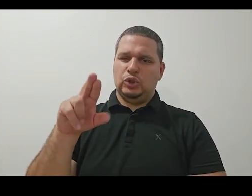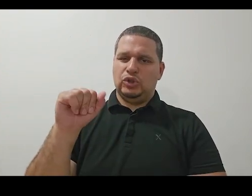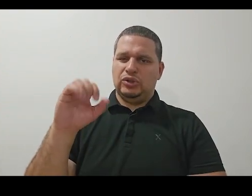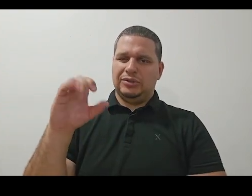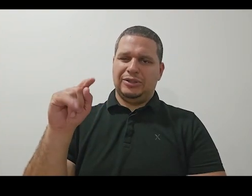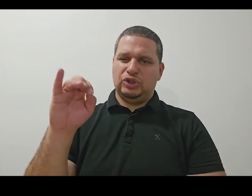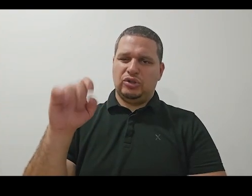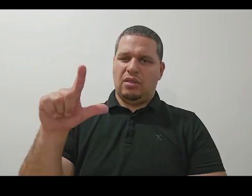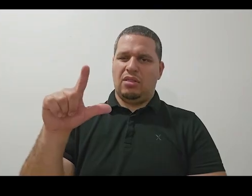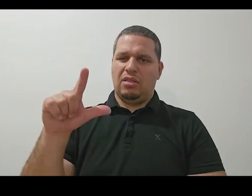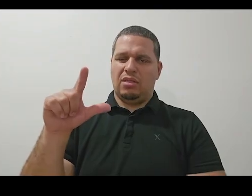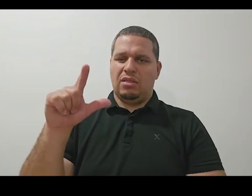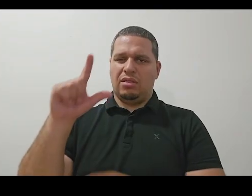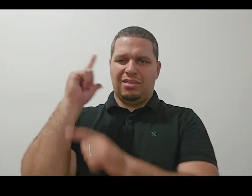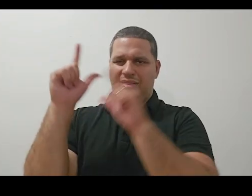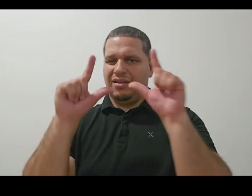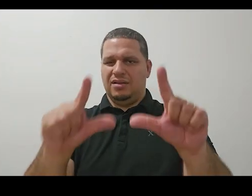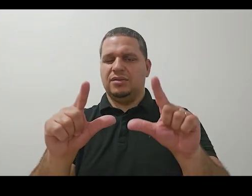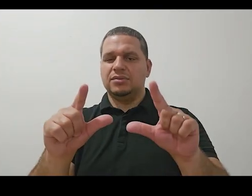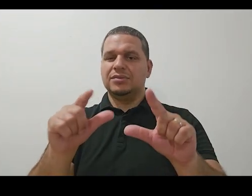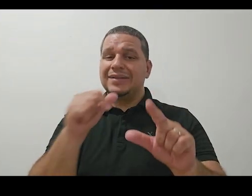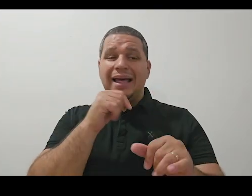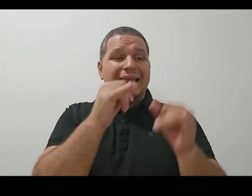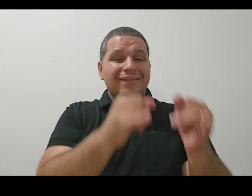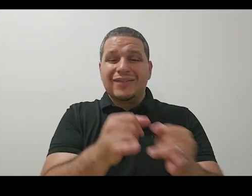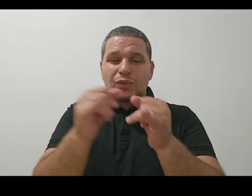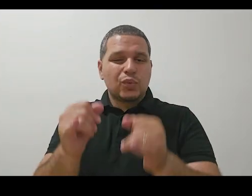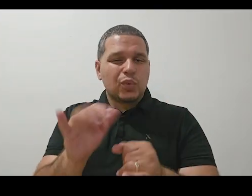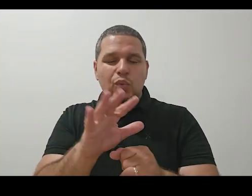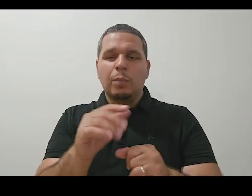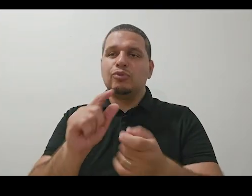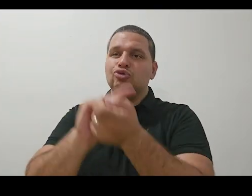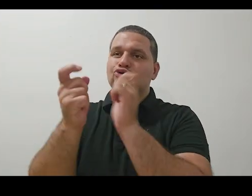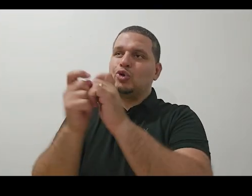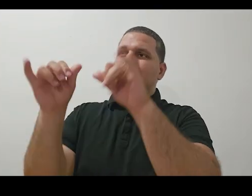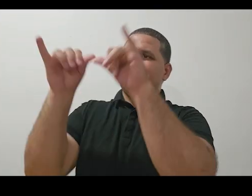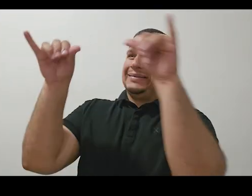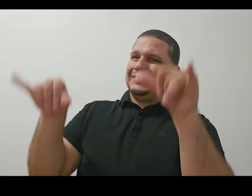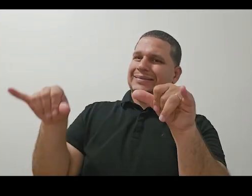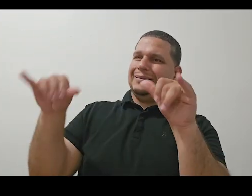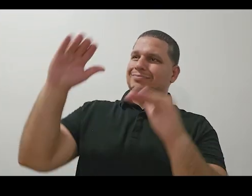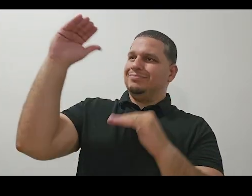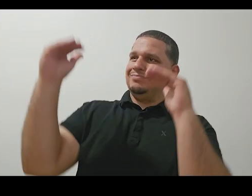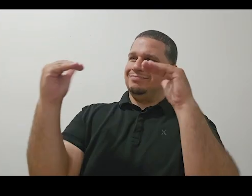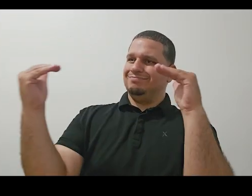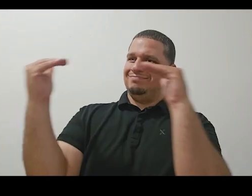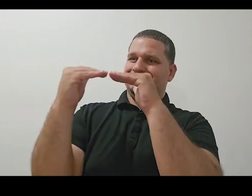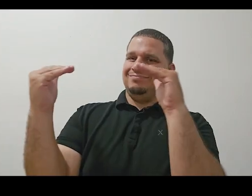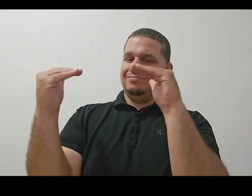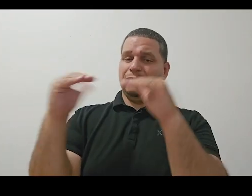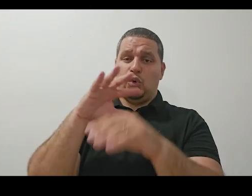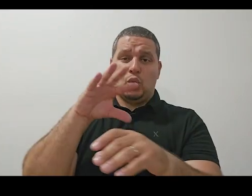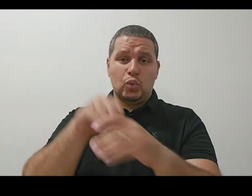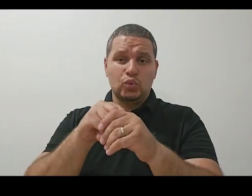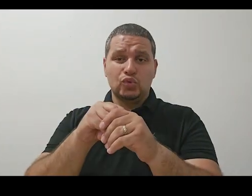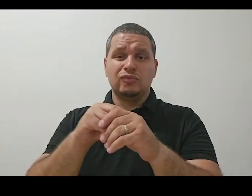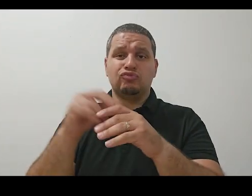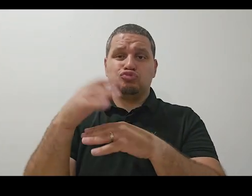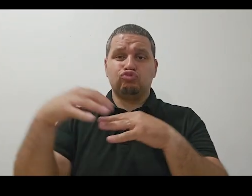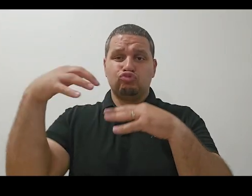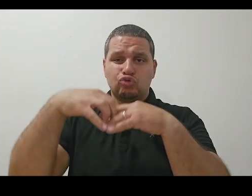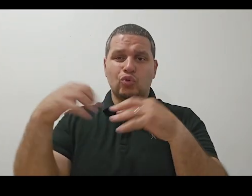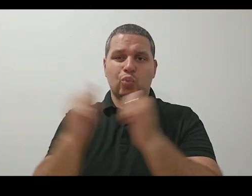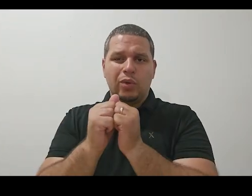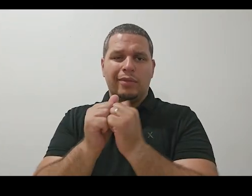the individual care, it's about transforming the systems themselves to make it more equitable, inclusive, and rooted in the real experience